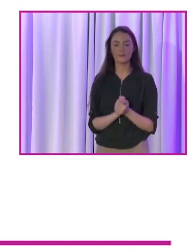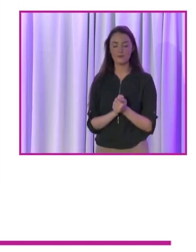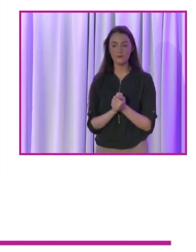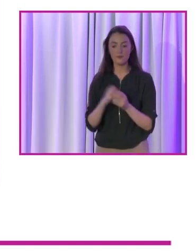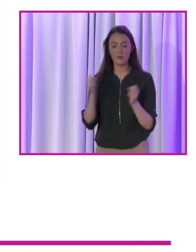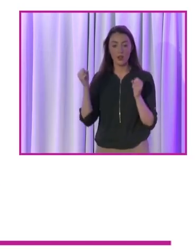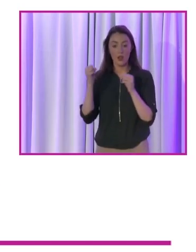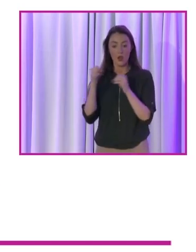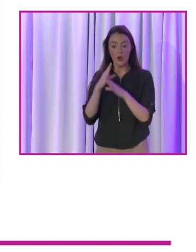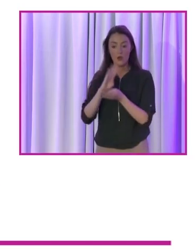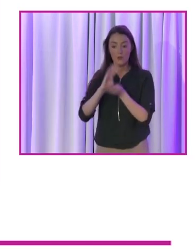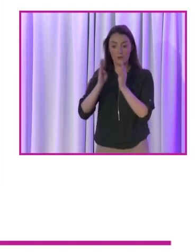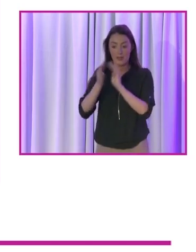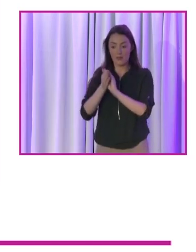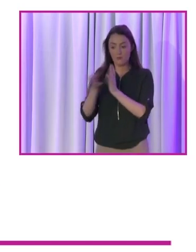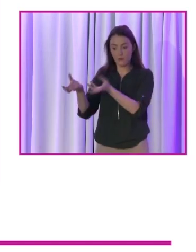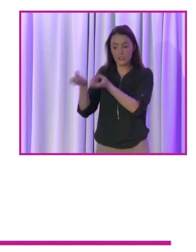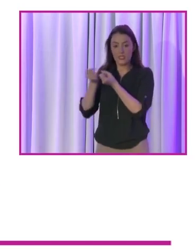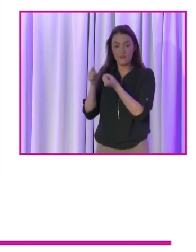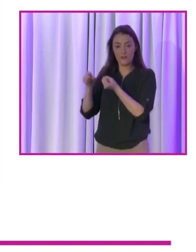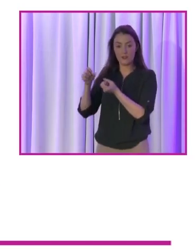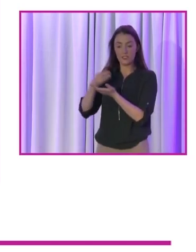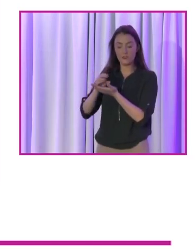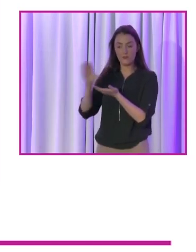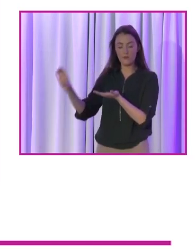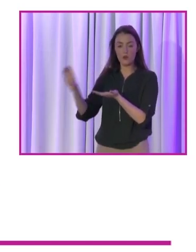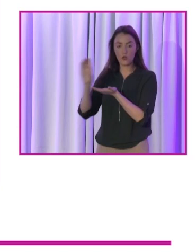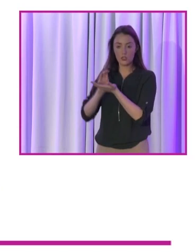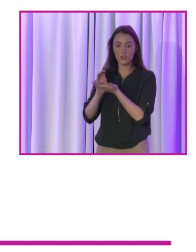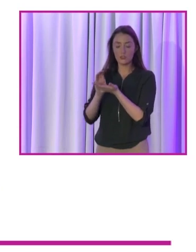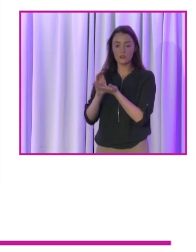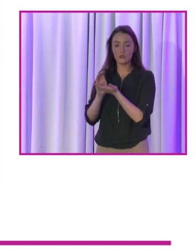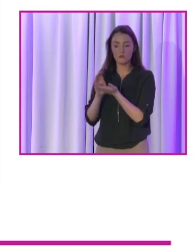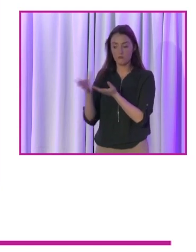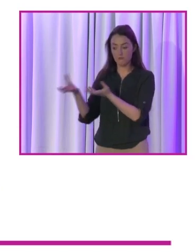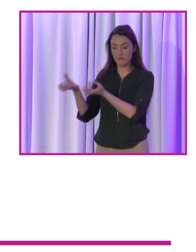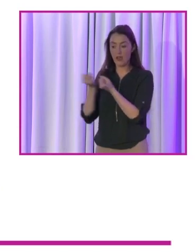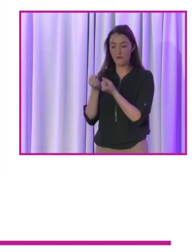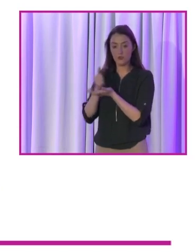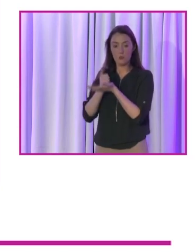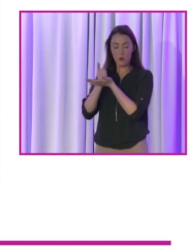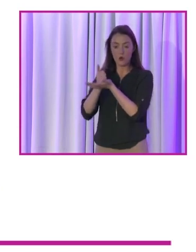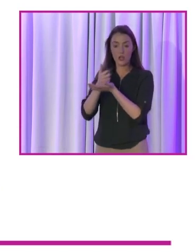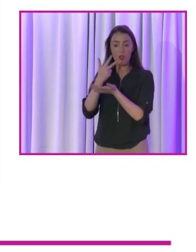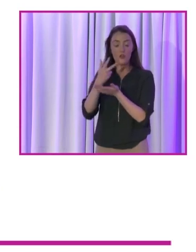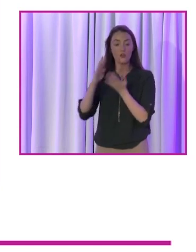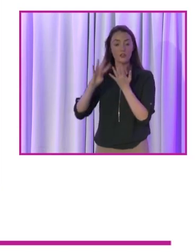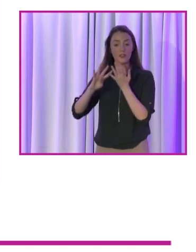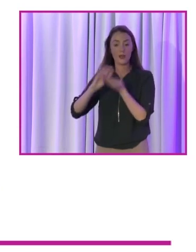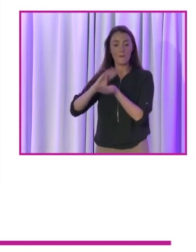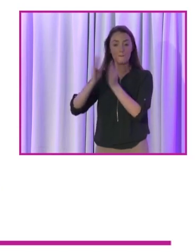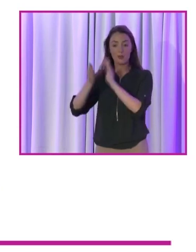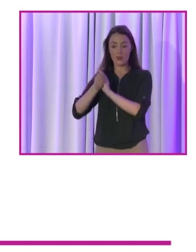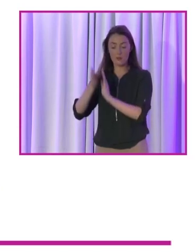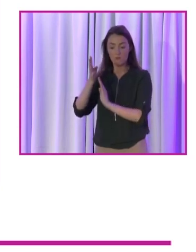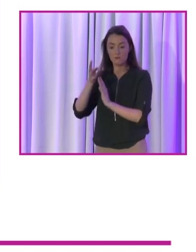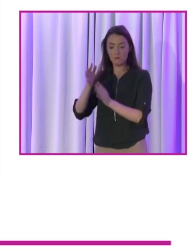became recipients to the fund and were awarded support. 39 of the applicants became official